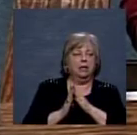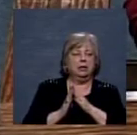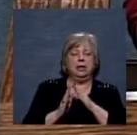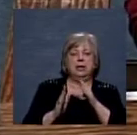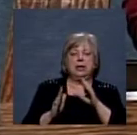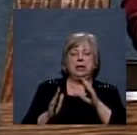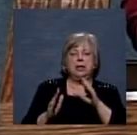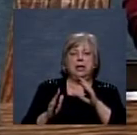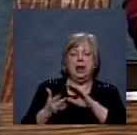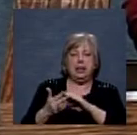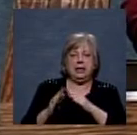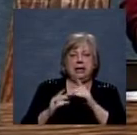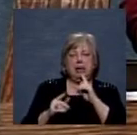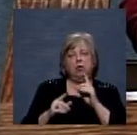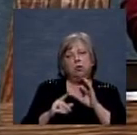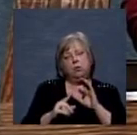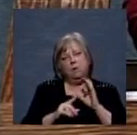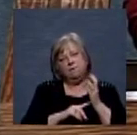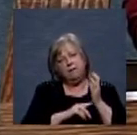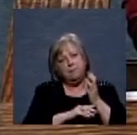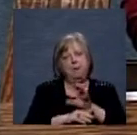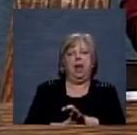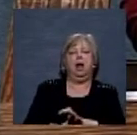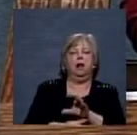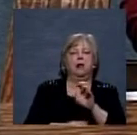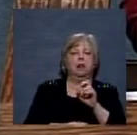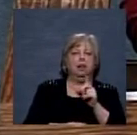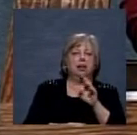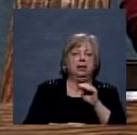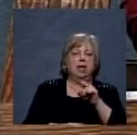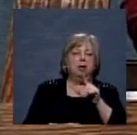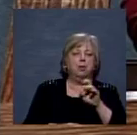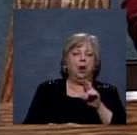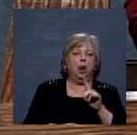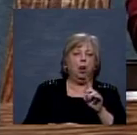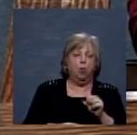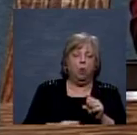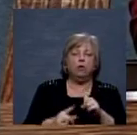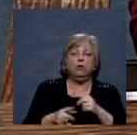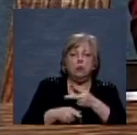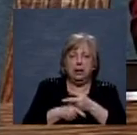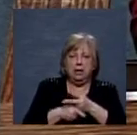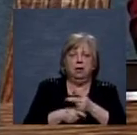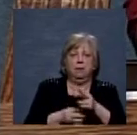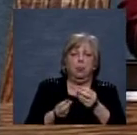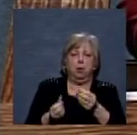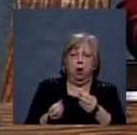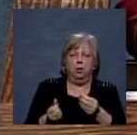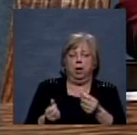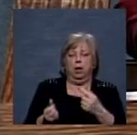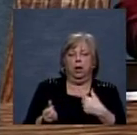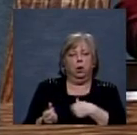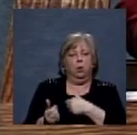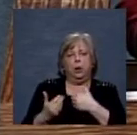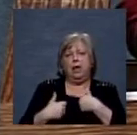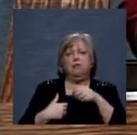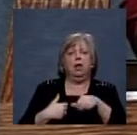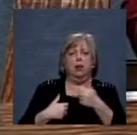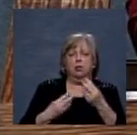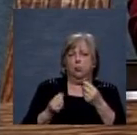and deadbeat property owners to be held responsible for their properties. There are many properties in our area that's like that.